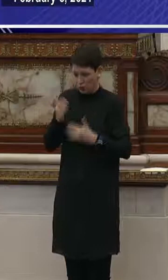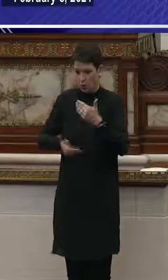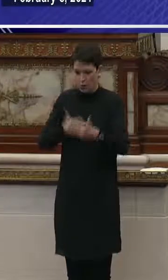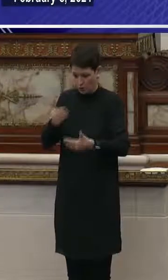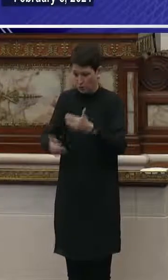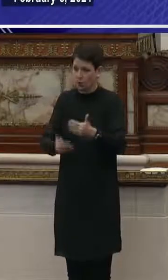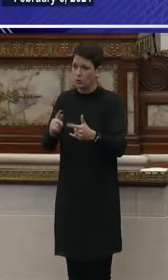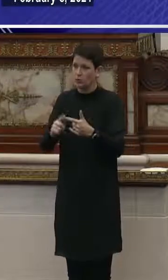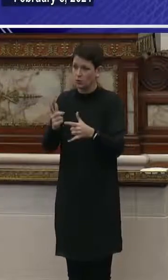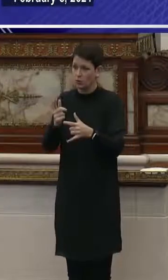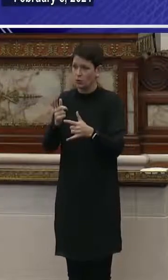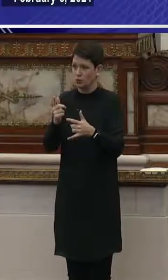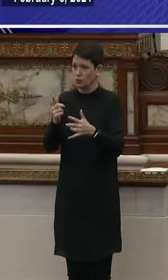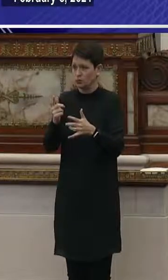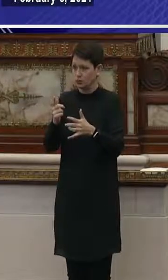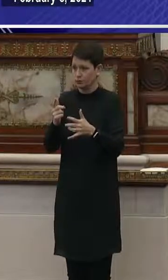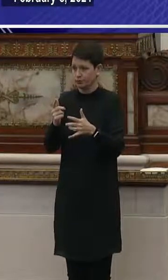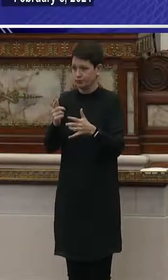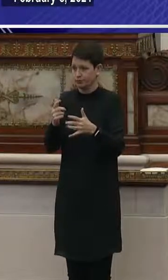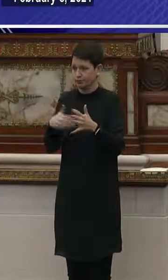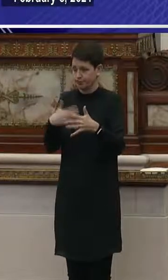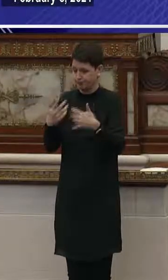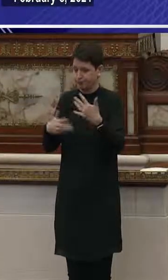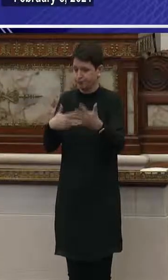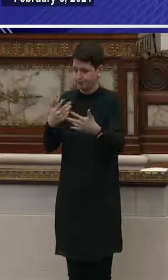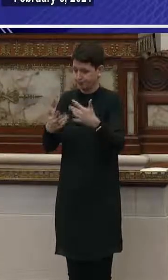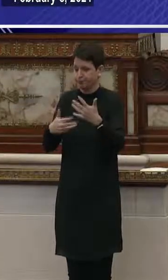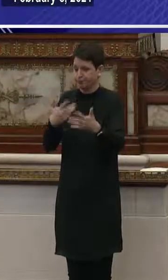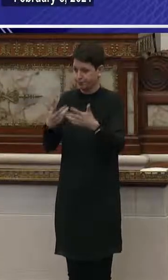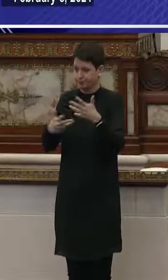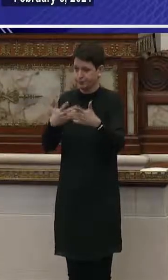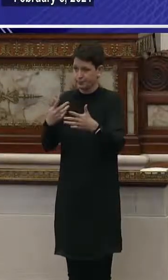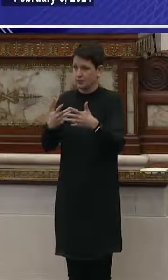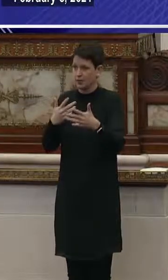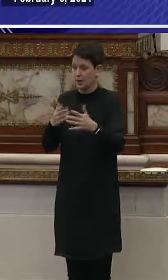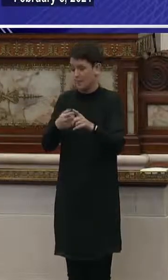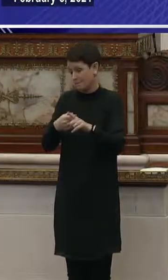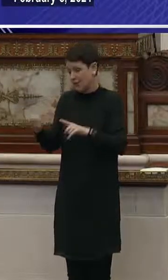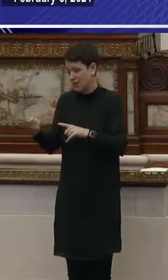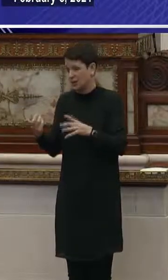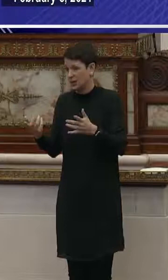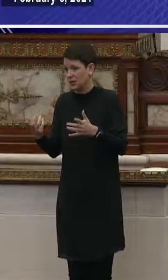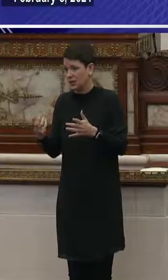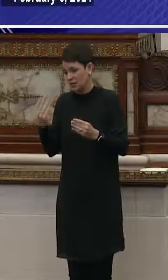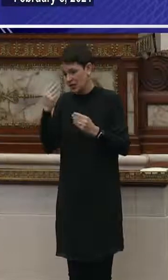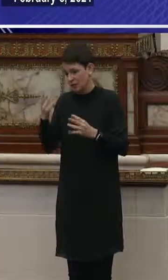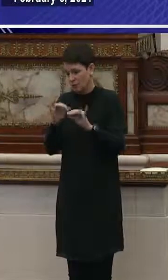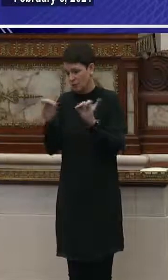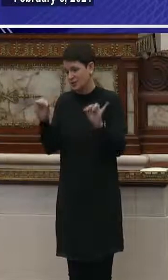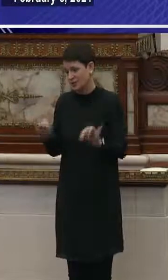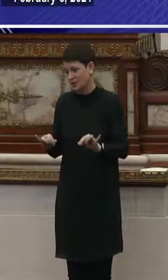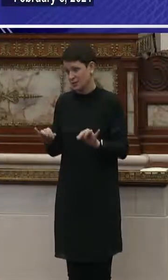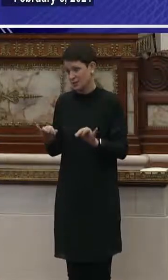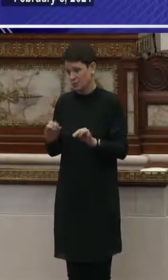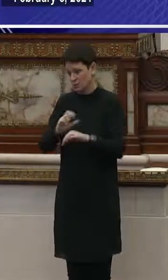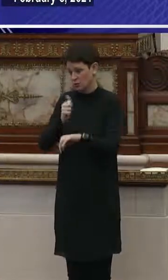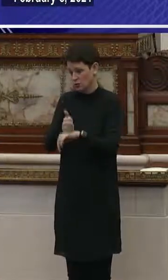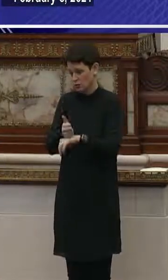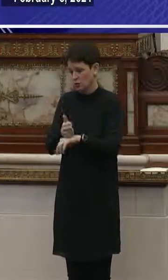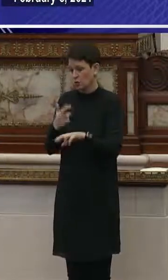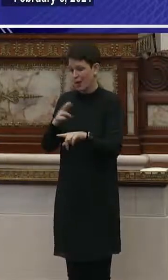in order to have mainly the information systems in place in